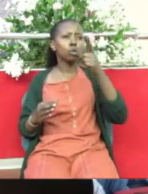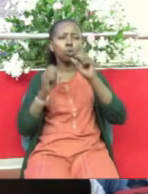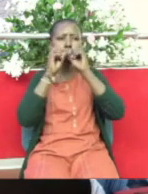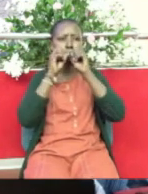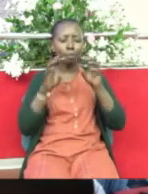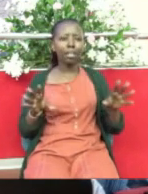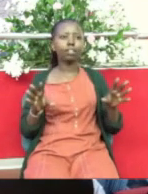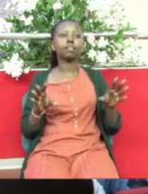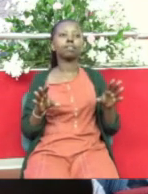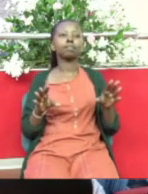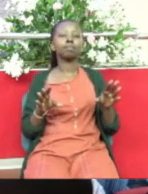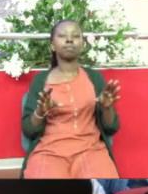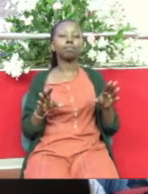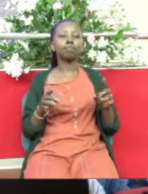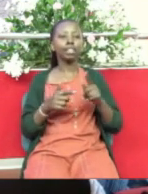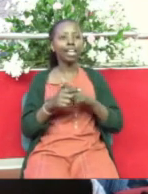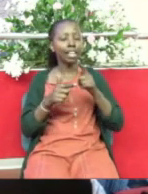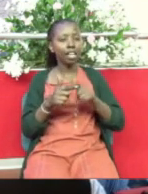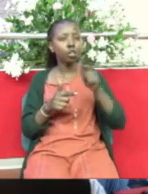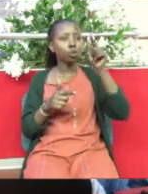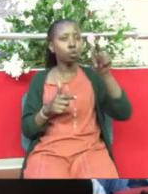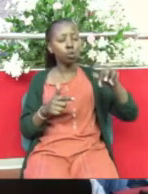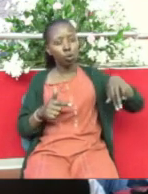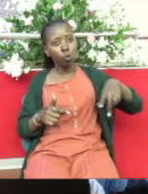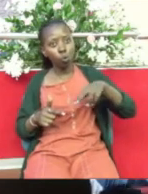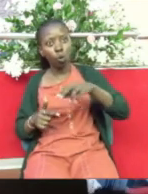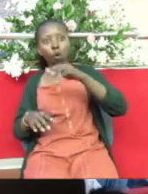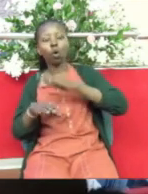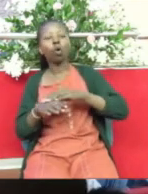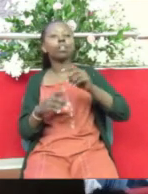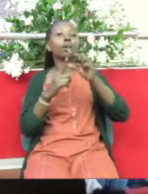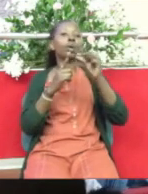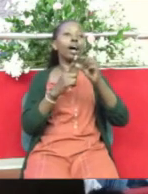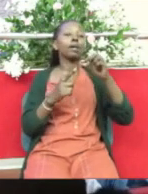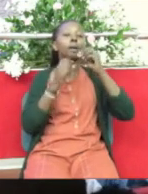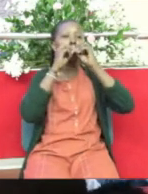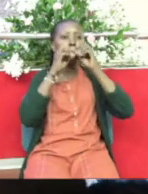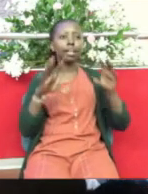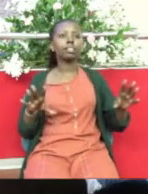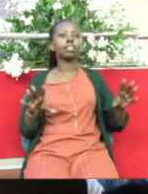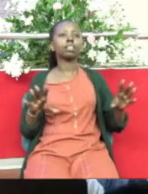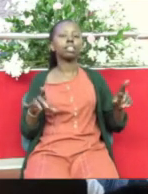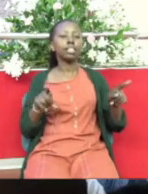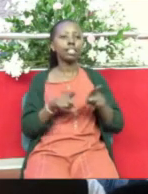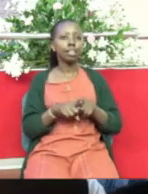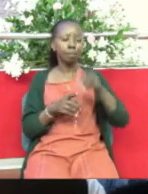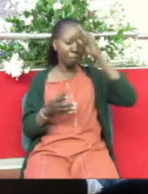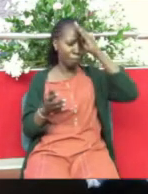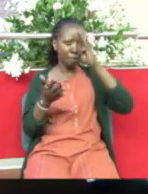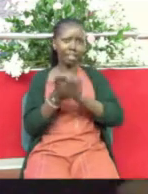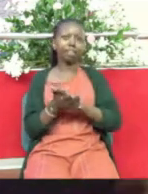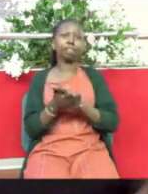blessed, kama Bwana amesema umebarikiwa, then walk on the word blessed. Tembea juu ya hilo neno kubarikiwa. Walk on it. Bwana